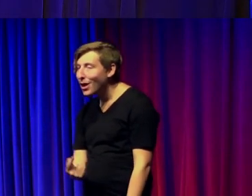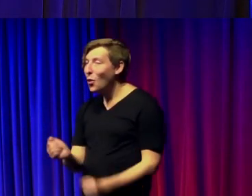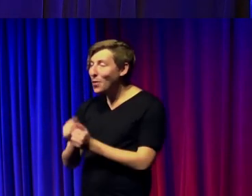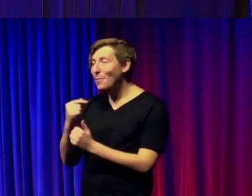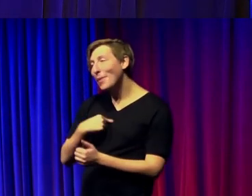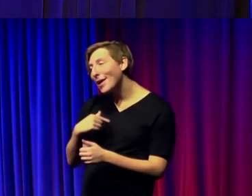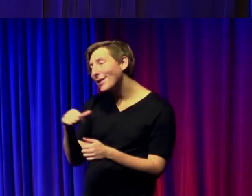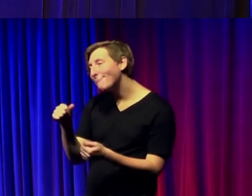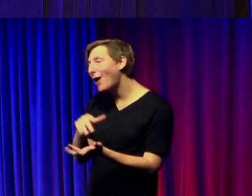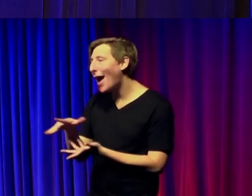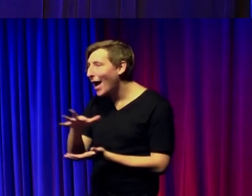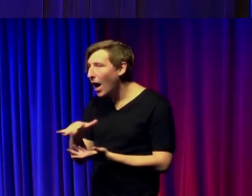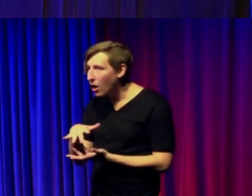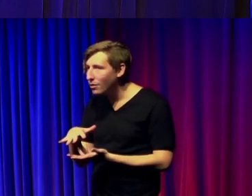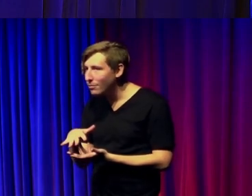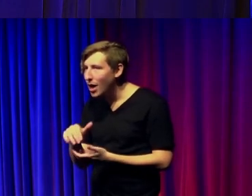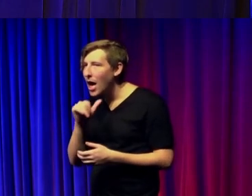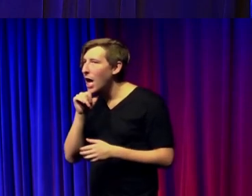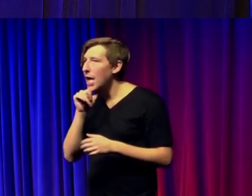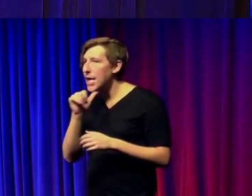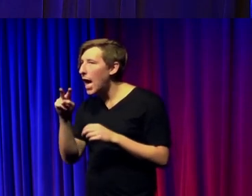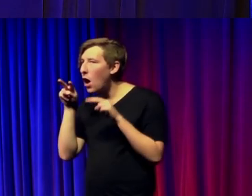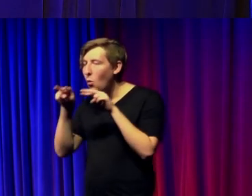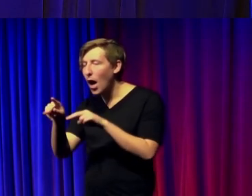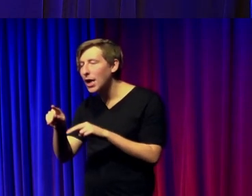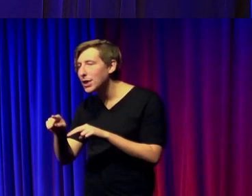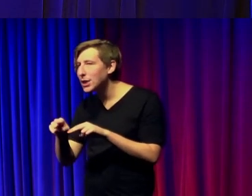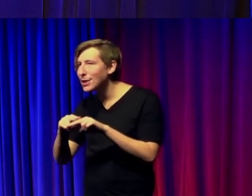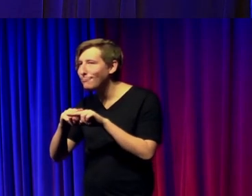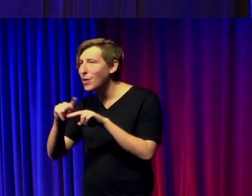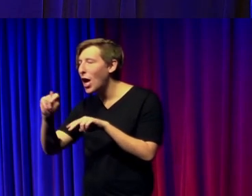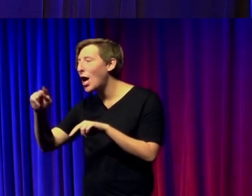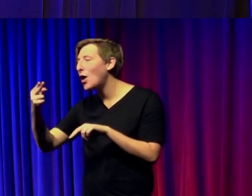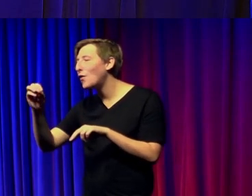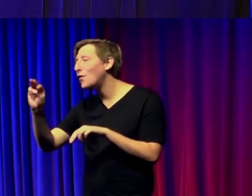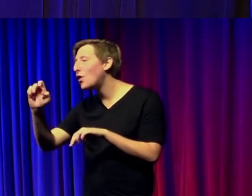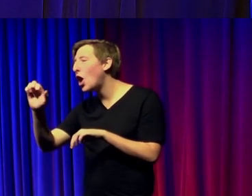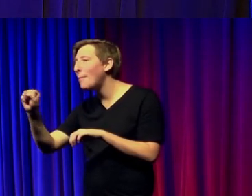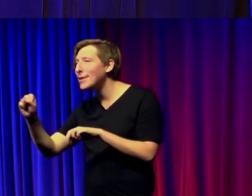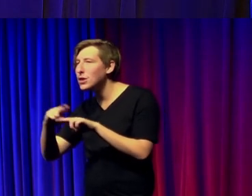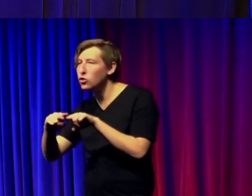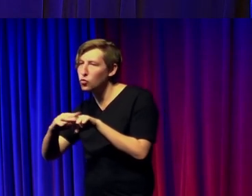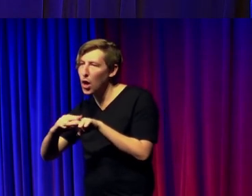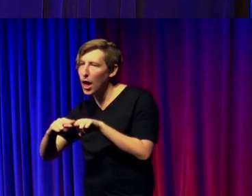And you don't, like, we're not watching Thomas the Train. And he was like,